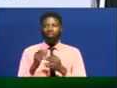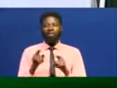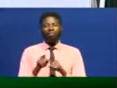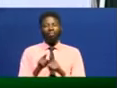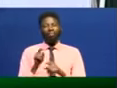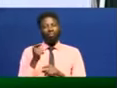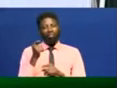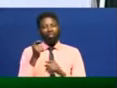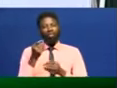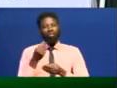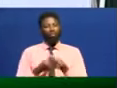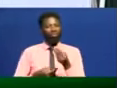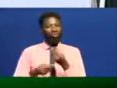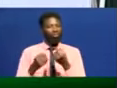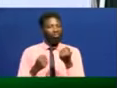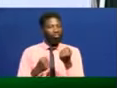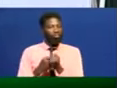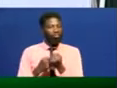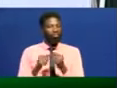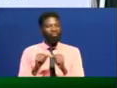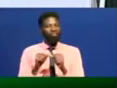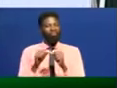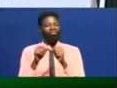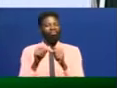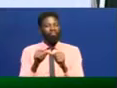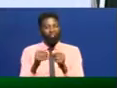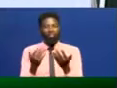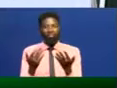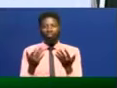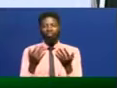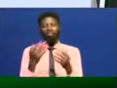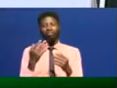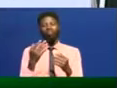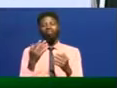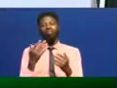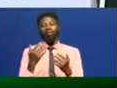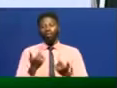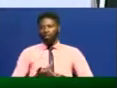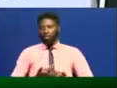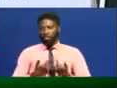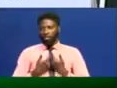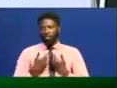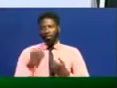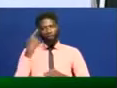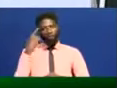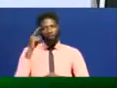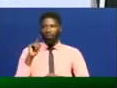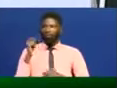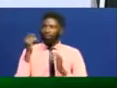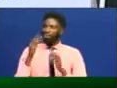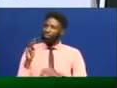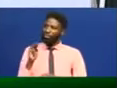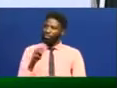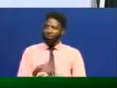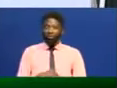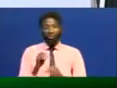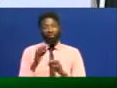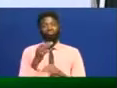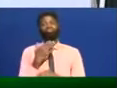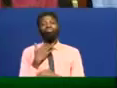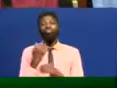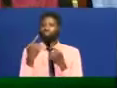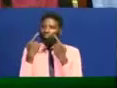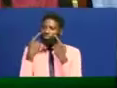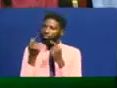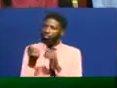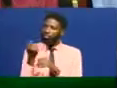pivot supporting sustainable livelihoods for millions of Kenyans. Good people, if you're looking for what Talanta Hela